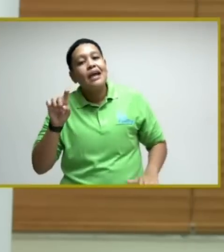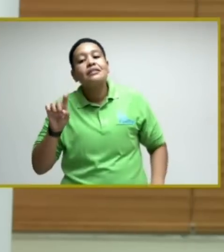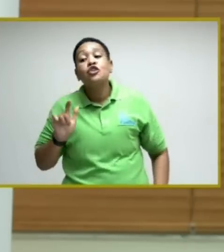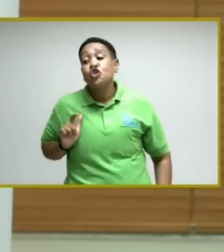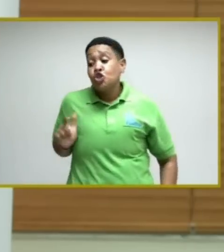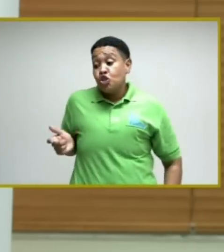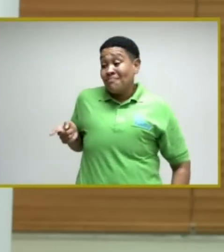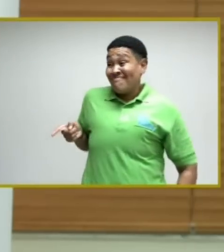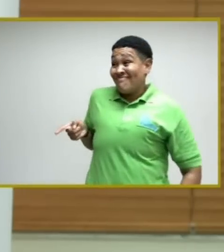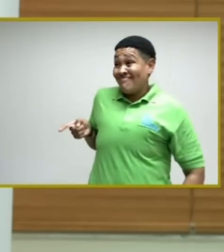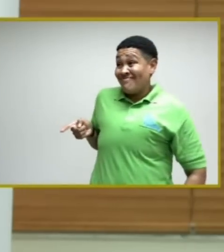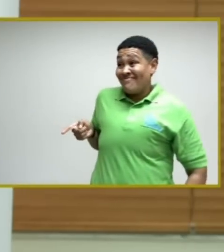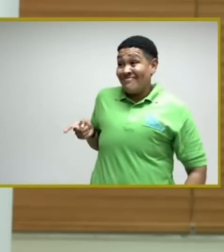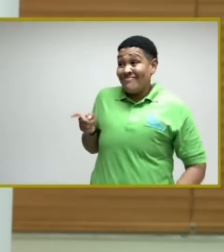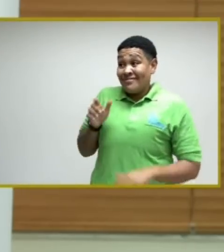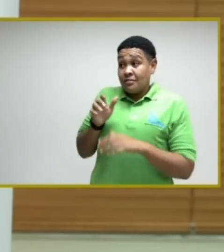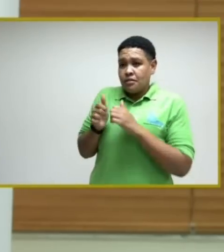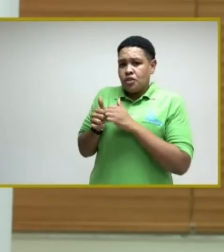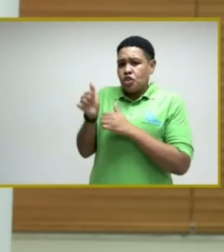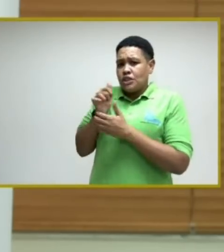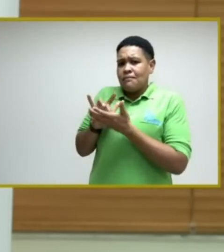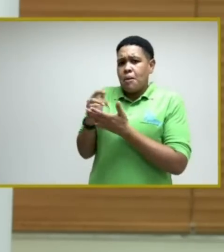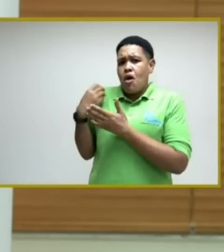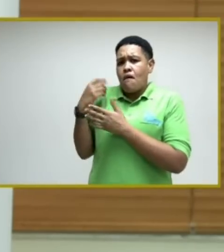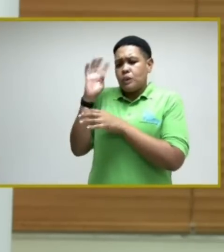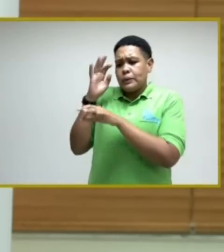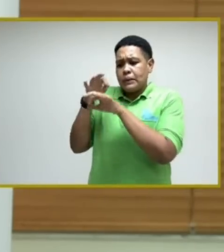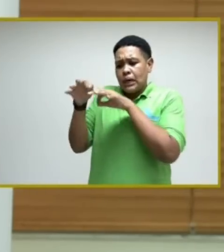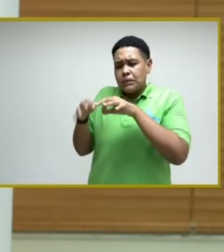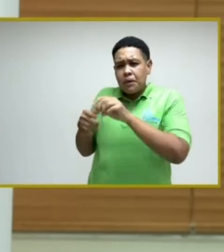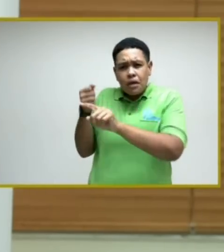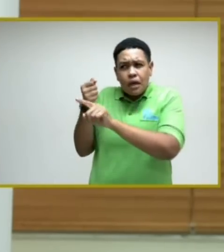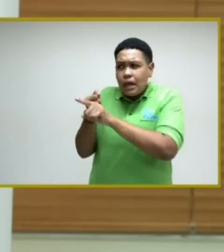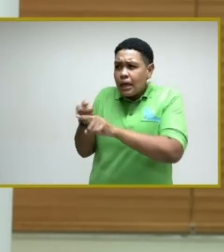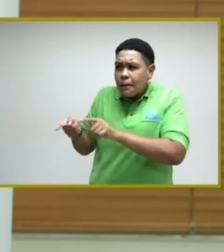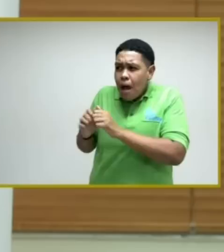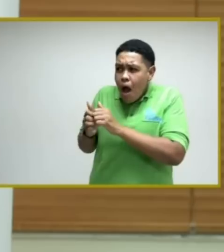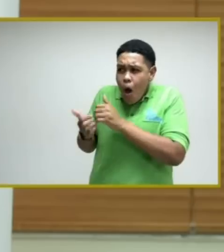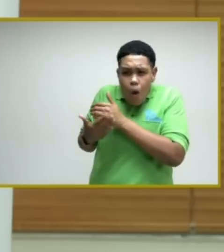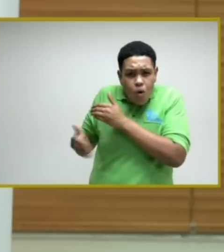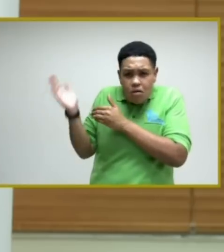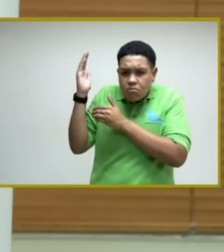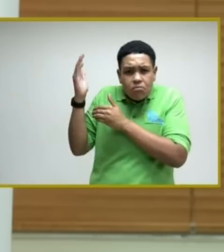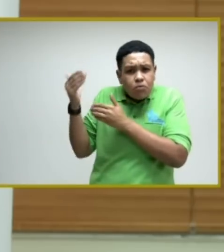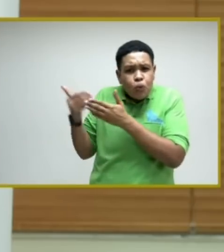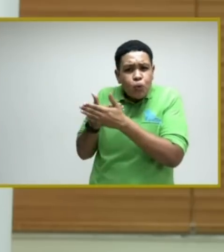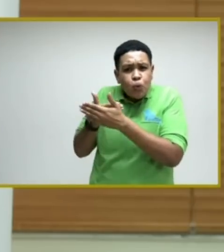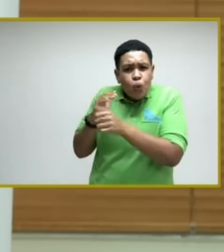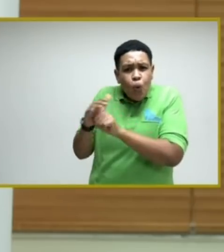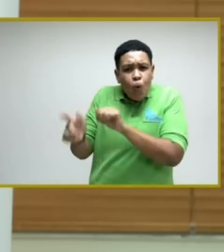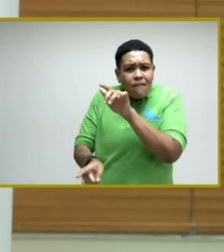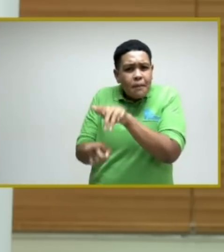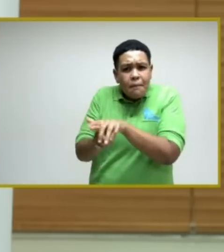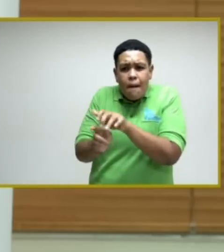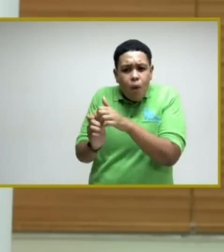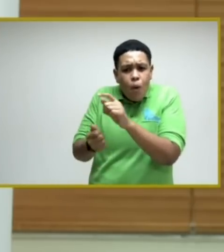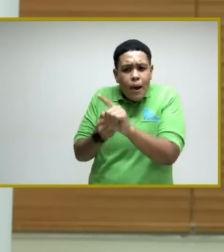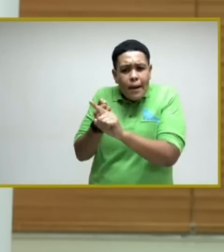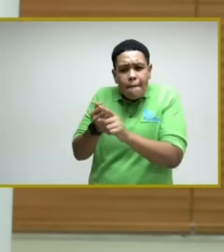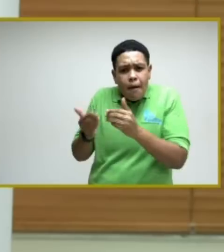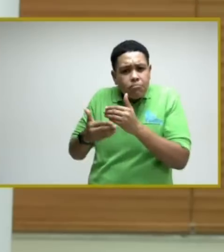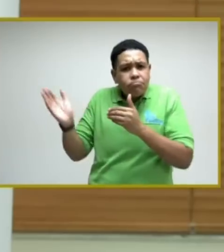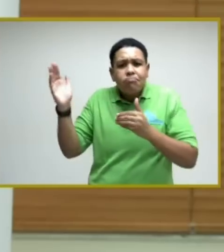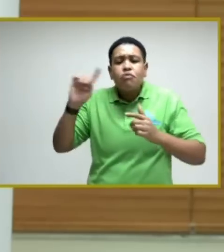to expand on the implications of this new variant strain that is now